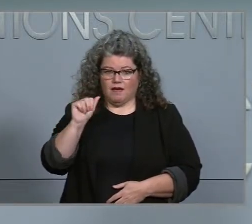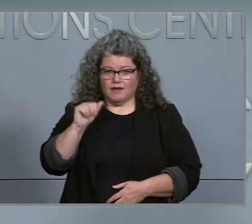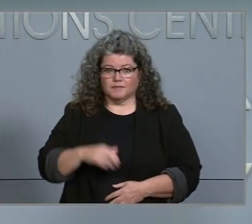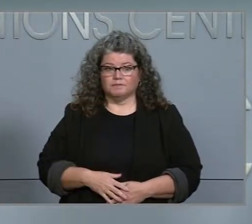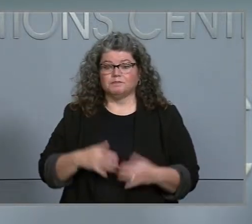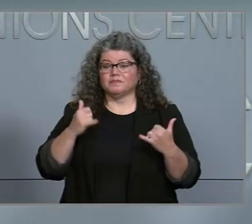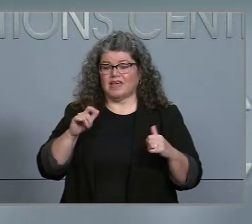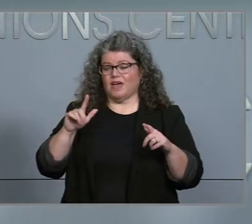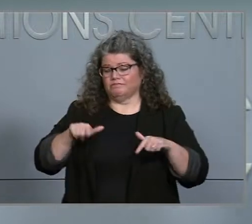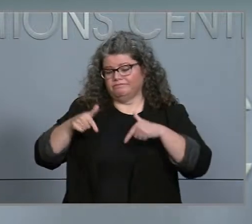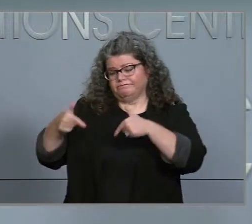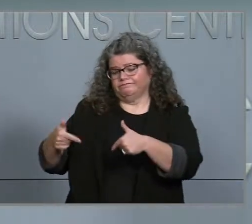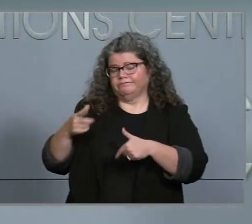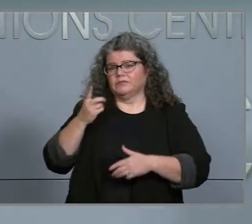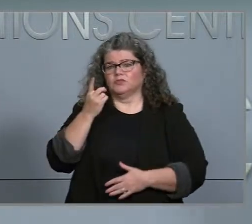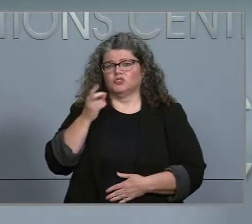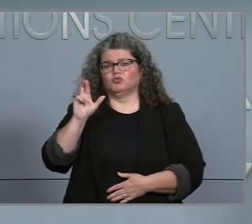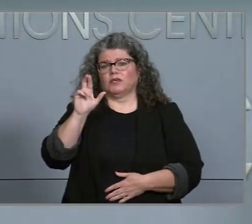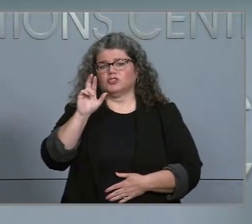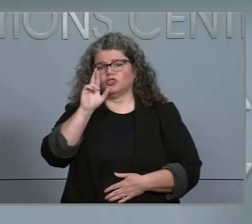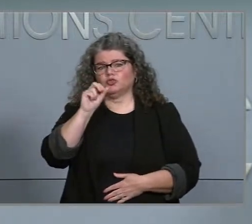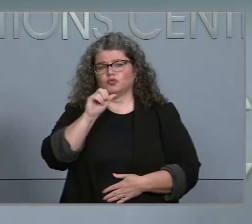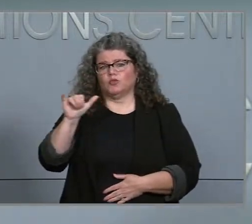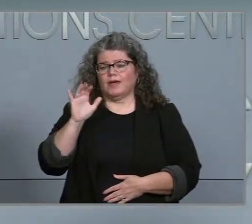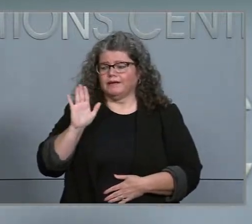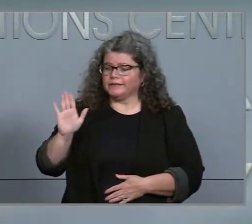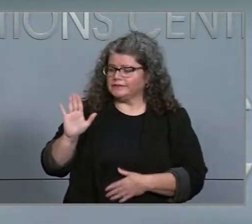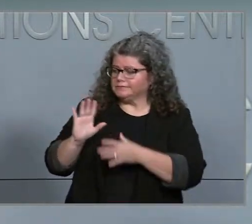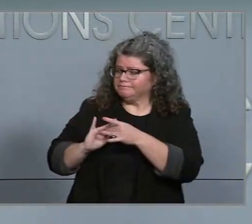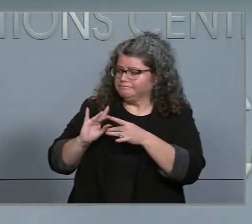Director Ray for his update.